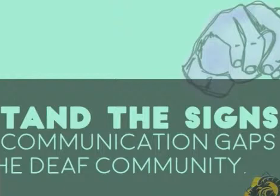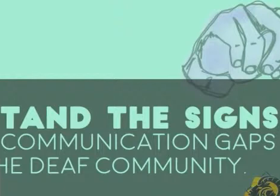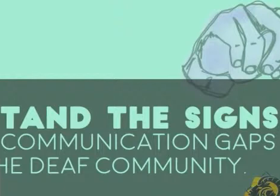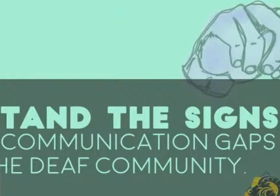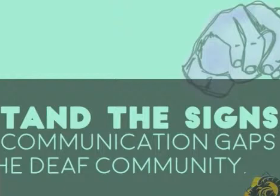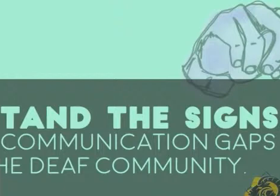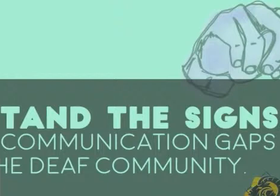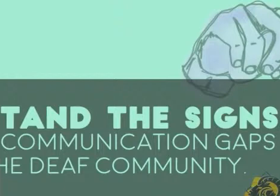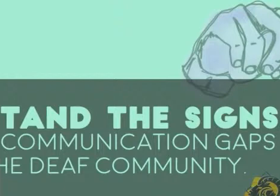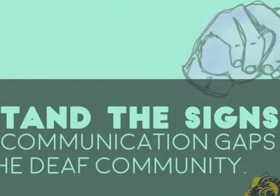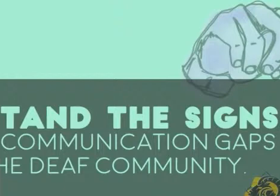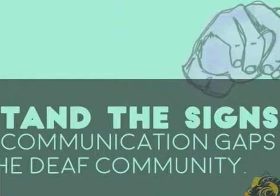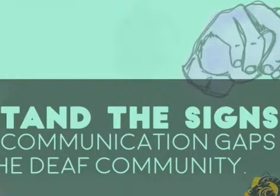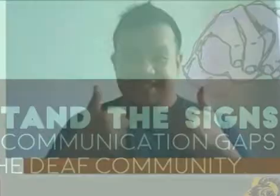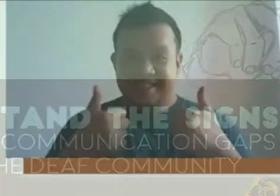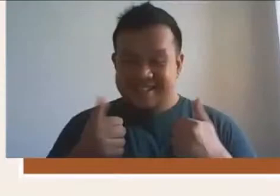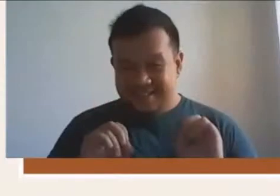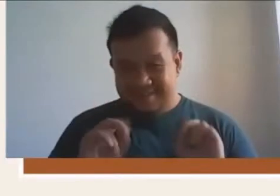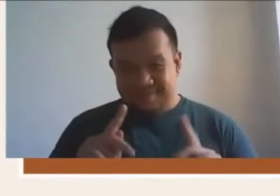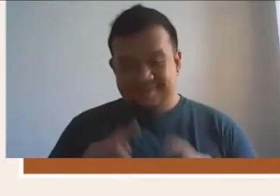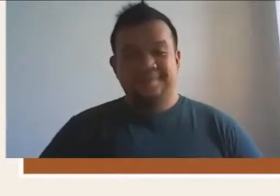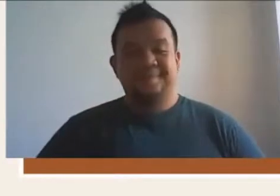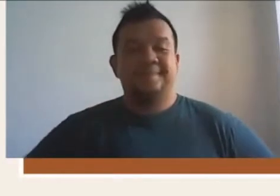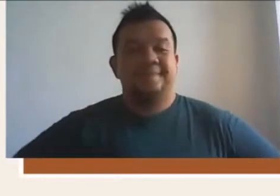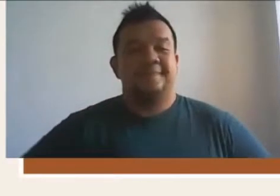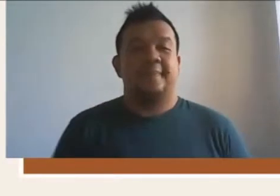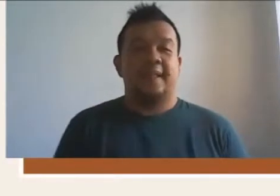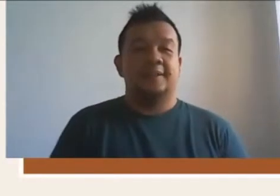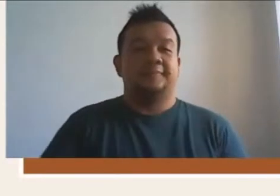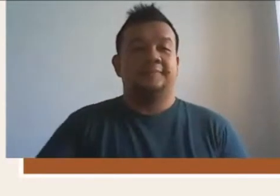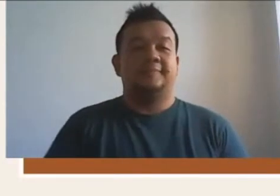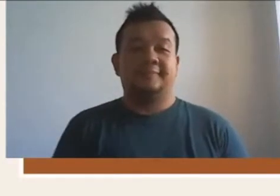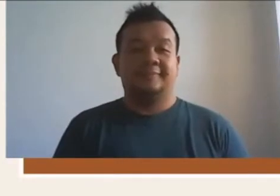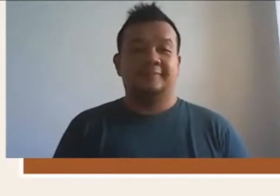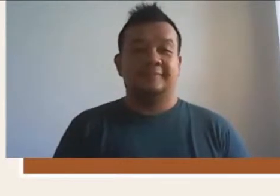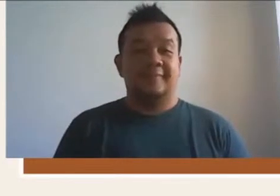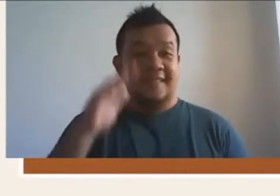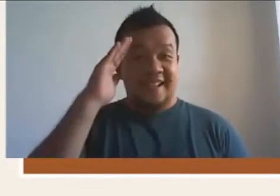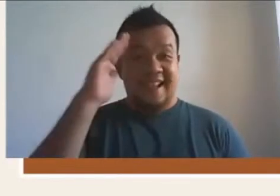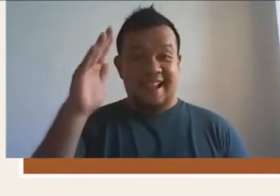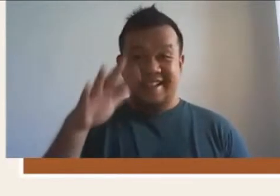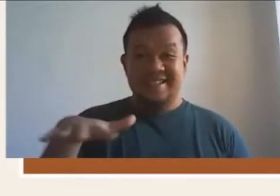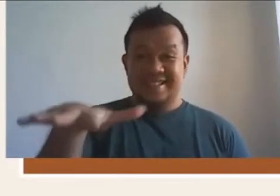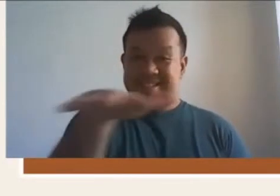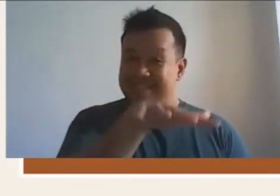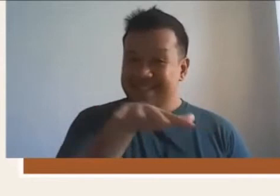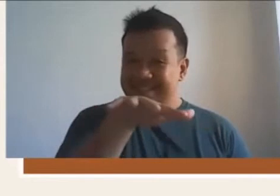Hi everyone. So hello. My name is Raymond.